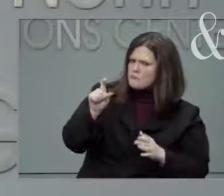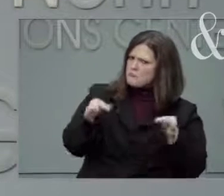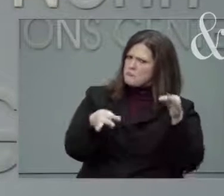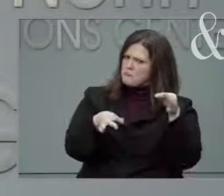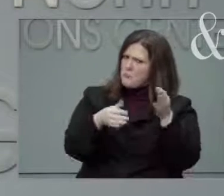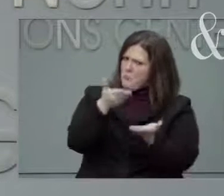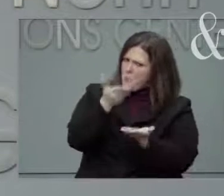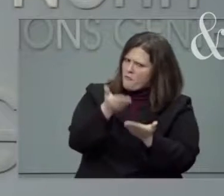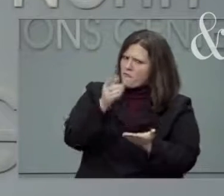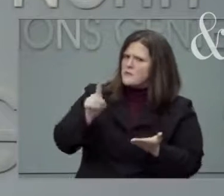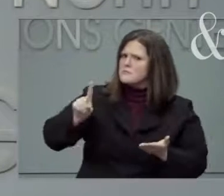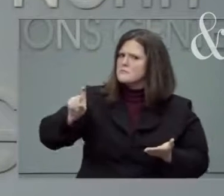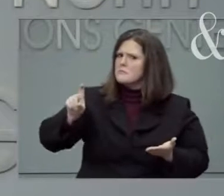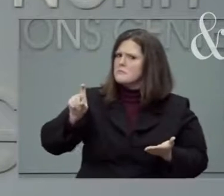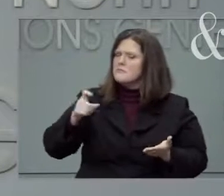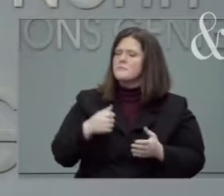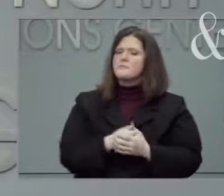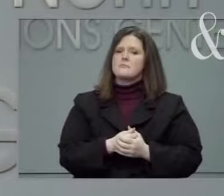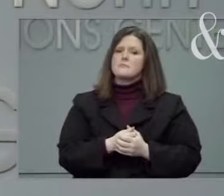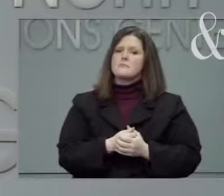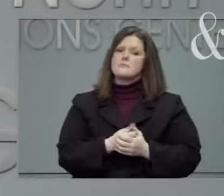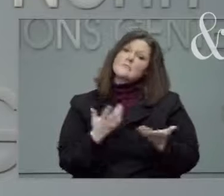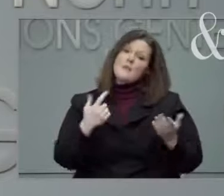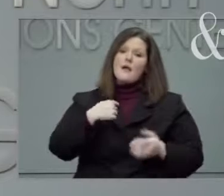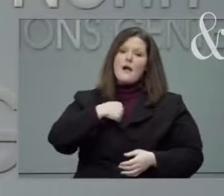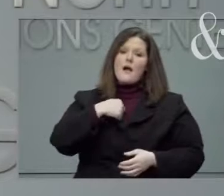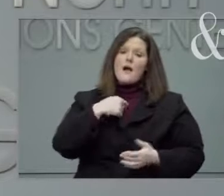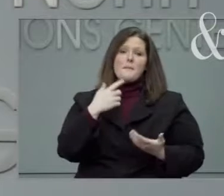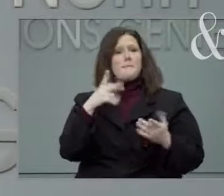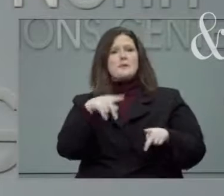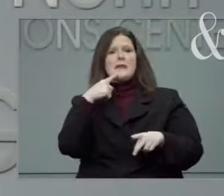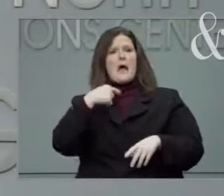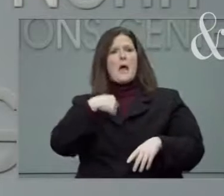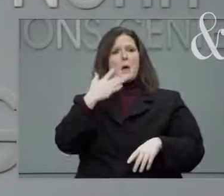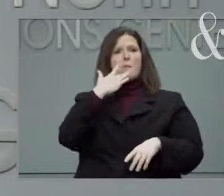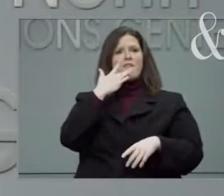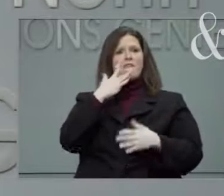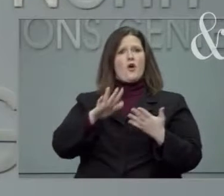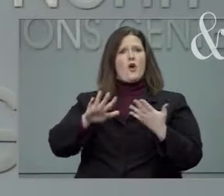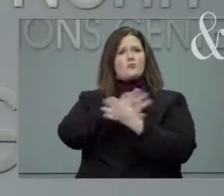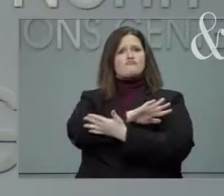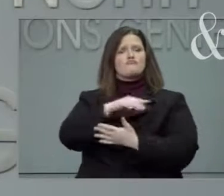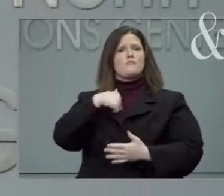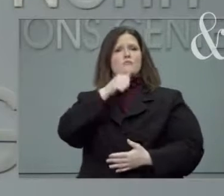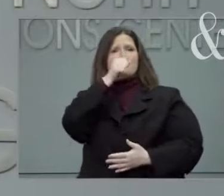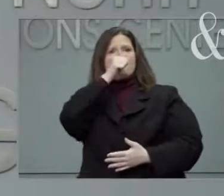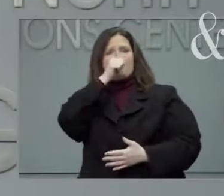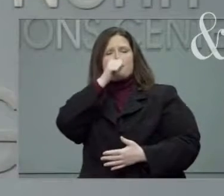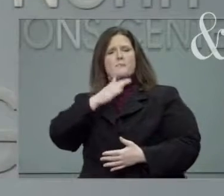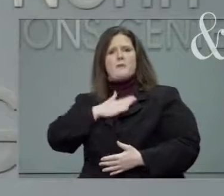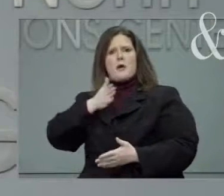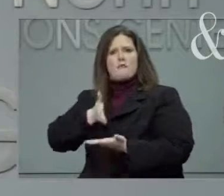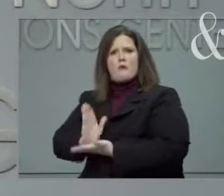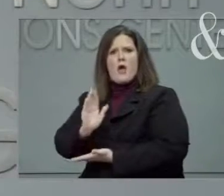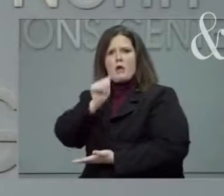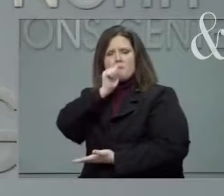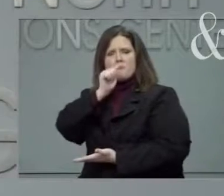Other than the fact that I'd like to pride myself on being an honest person, is there anything that would prevent me from lying and going in